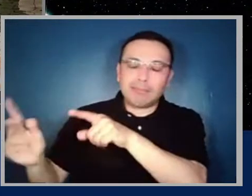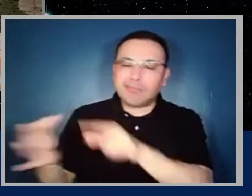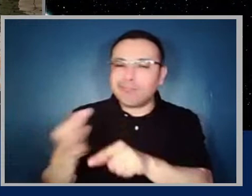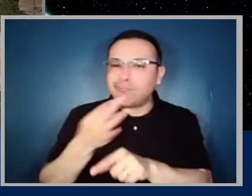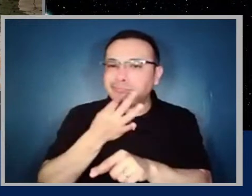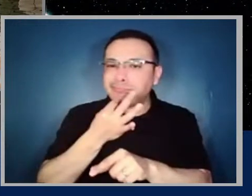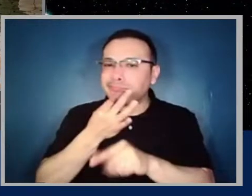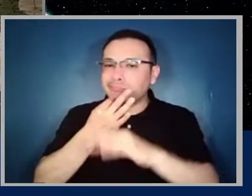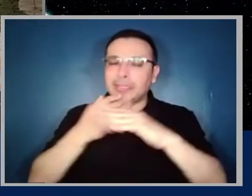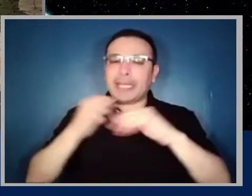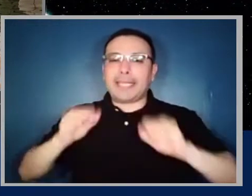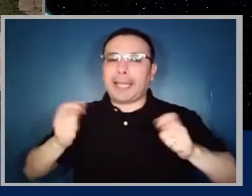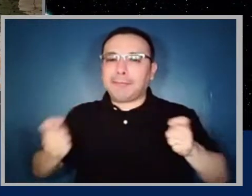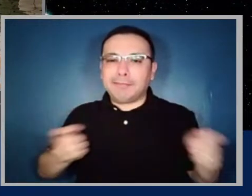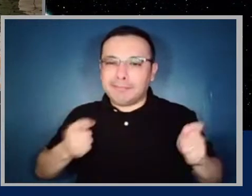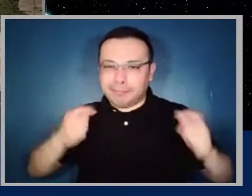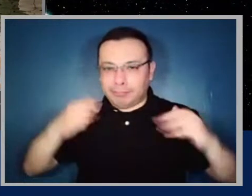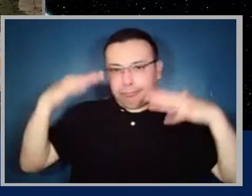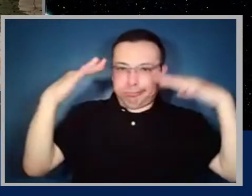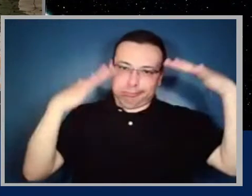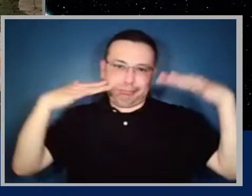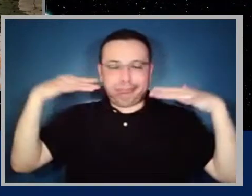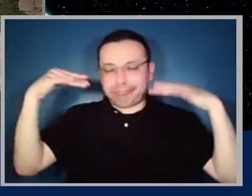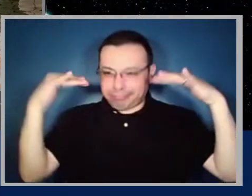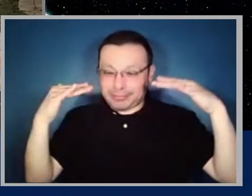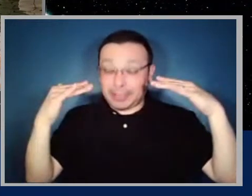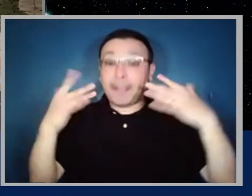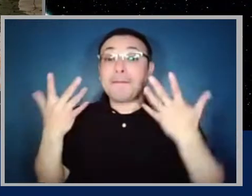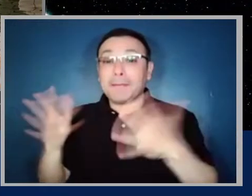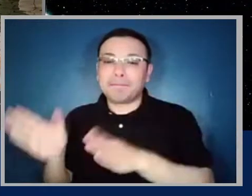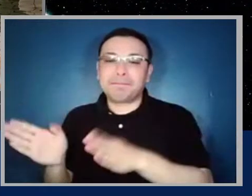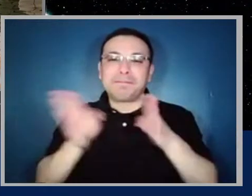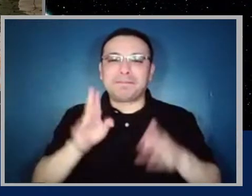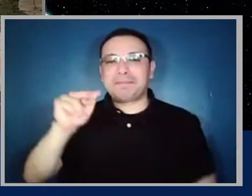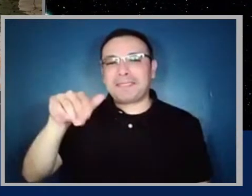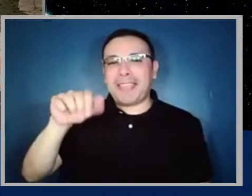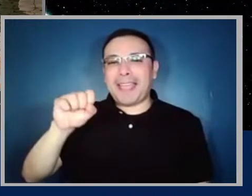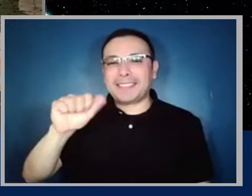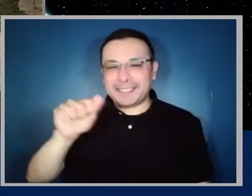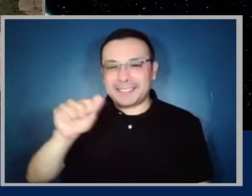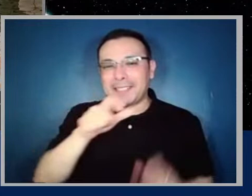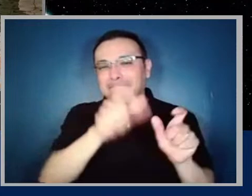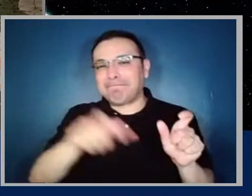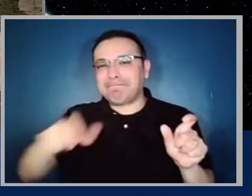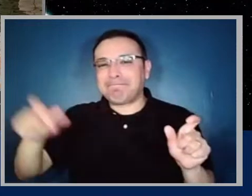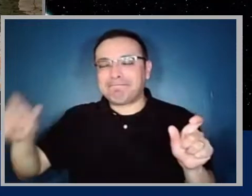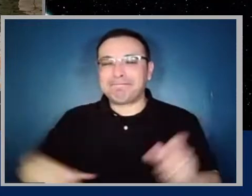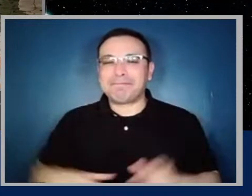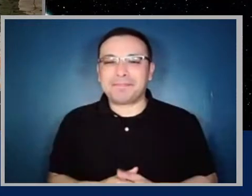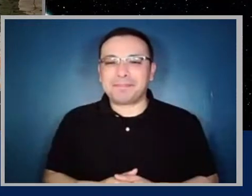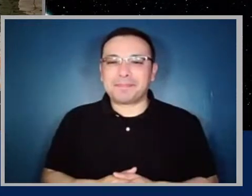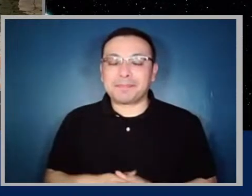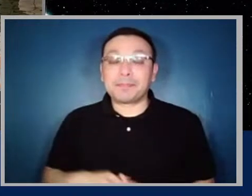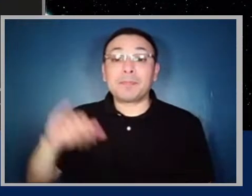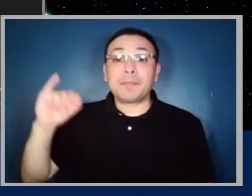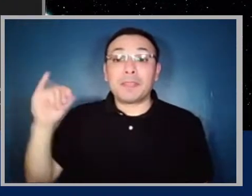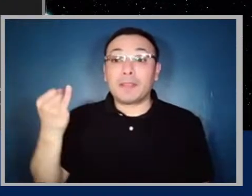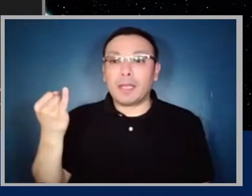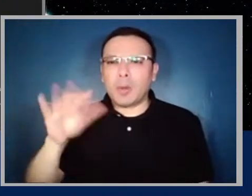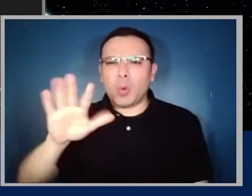the crew, and then we'll have NASA subjects. Is that the one? Hang on, is this the? Let's see